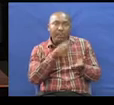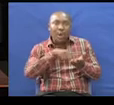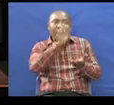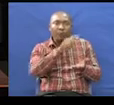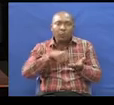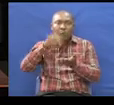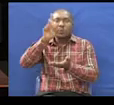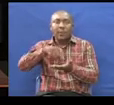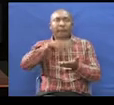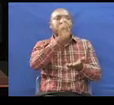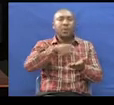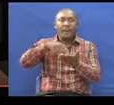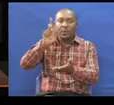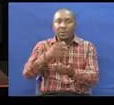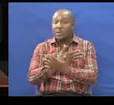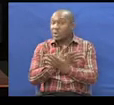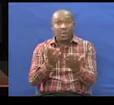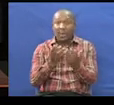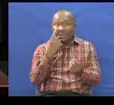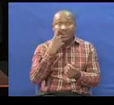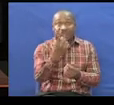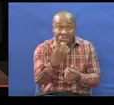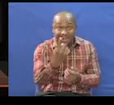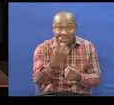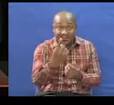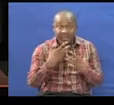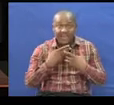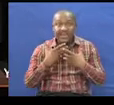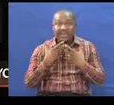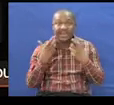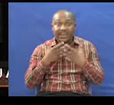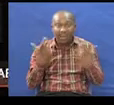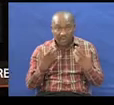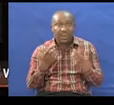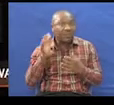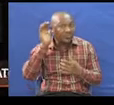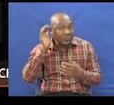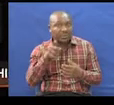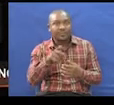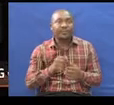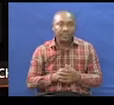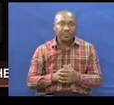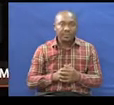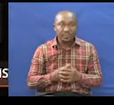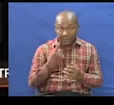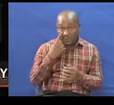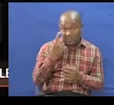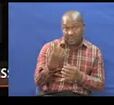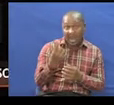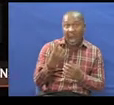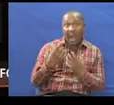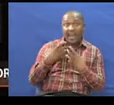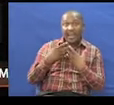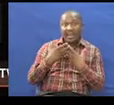same sound when you test hydrogen gas. That is the voice that you're going to be hearing. It is a pop.